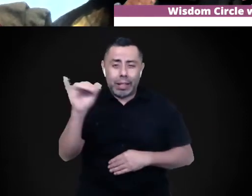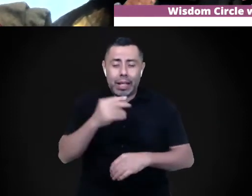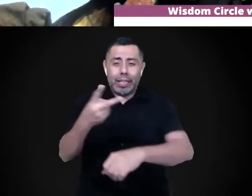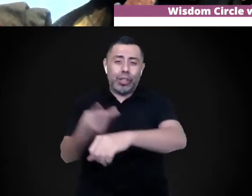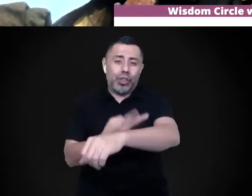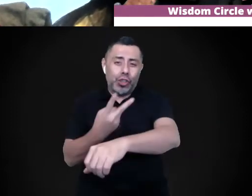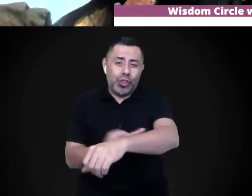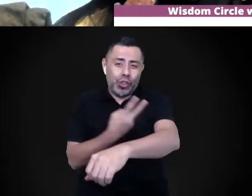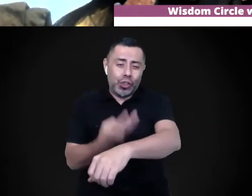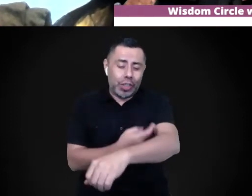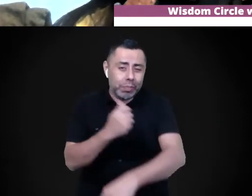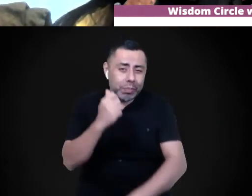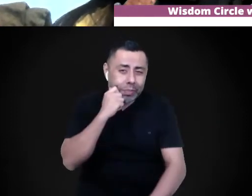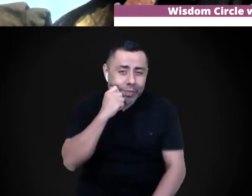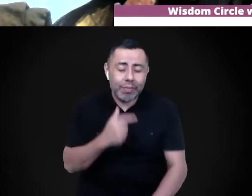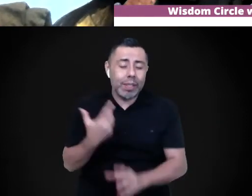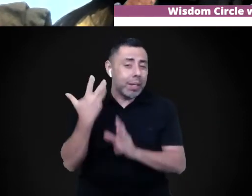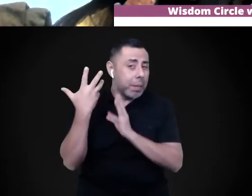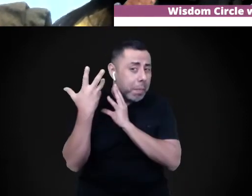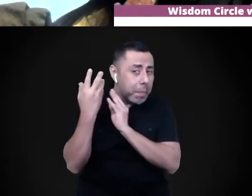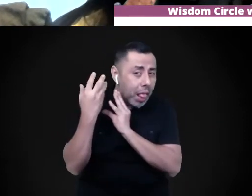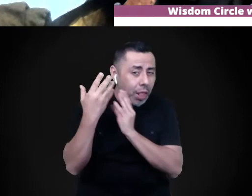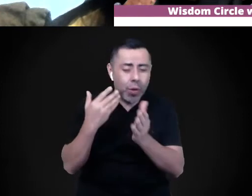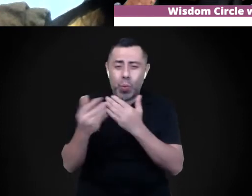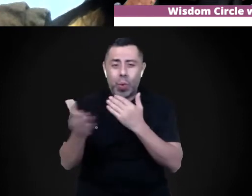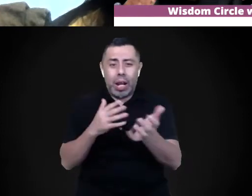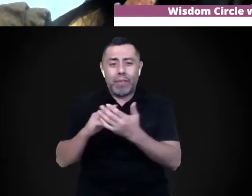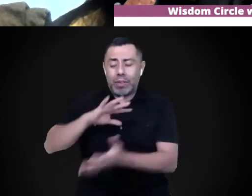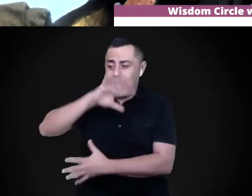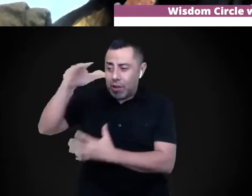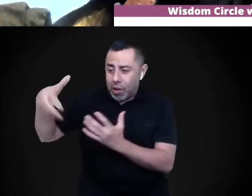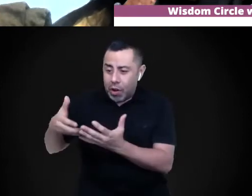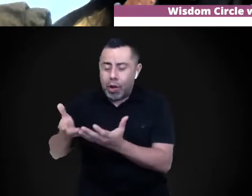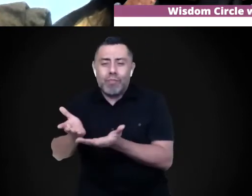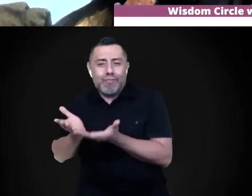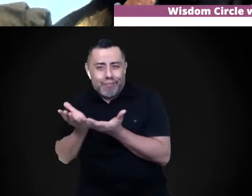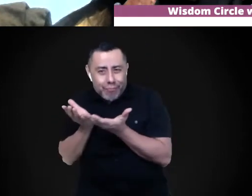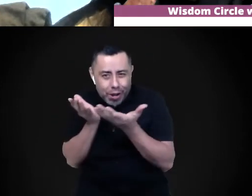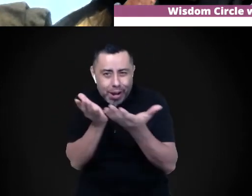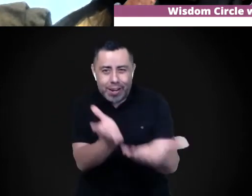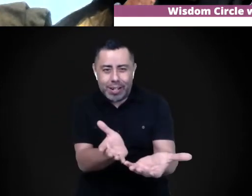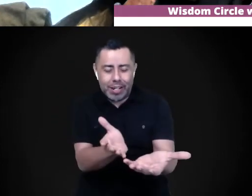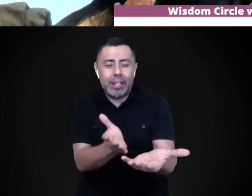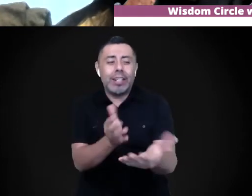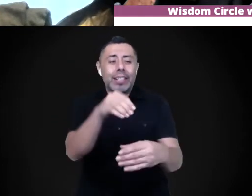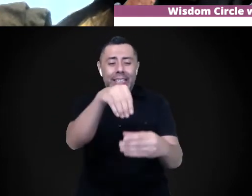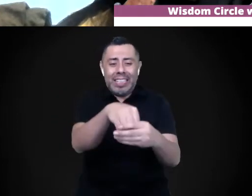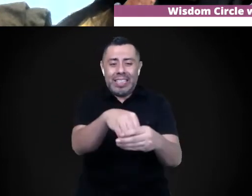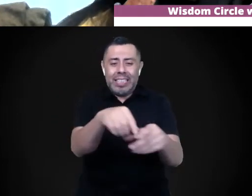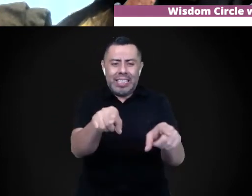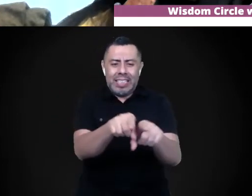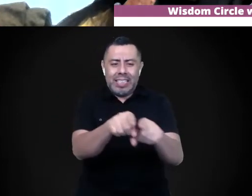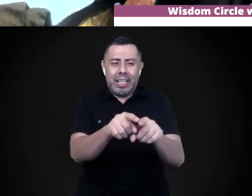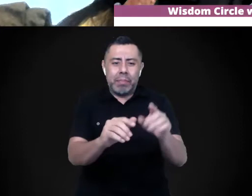pillows, whatever they had, they would bring it with them. And then it would be in the same building as they